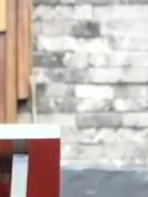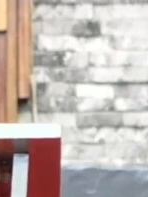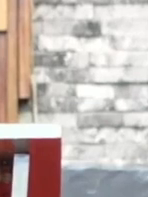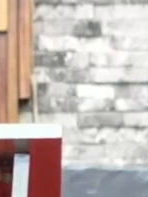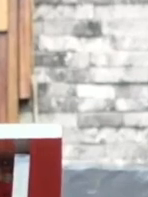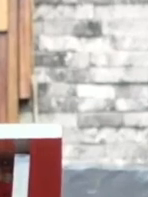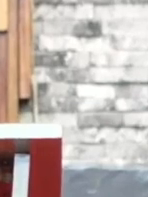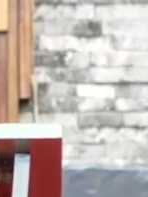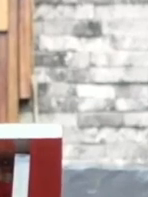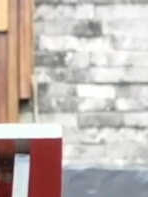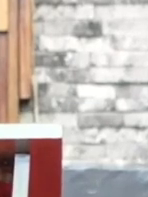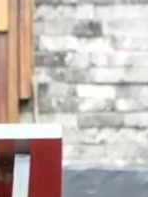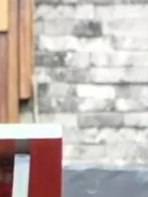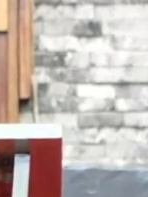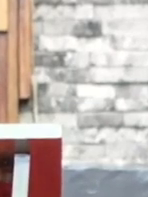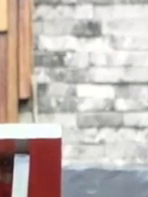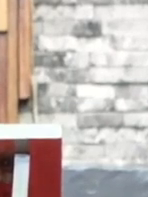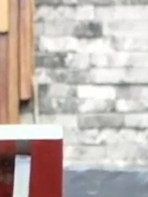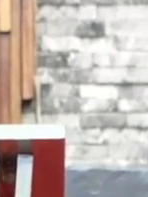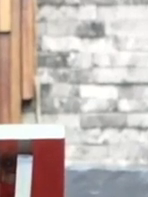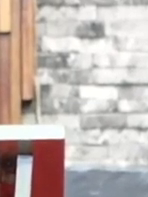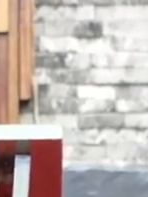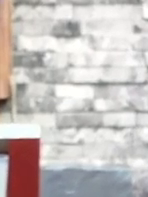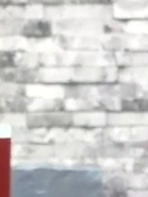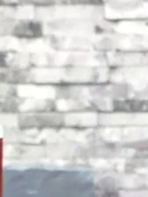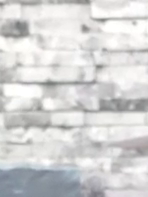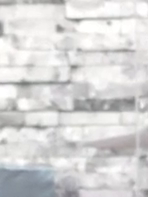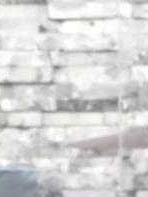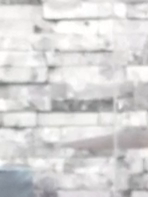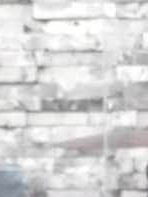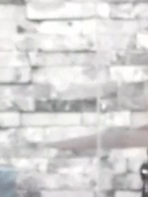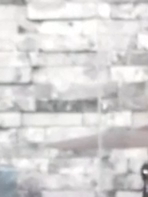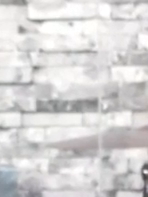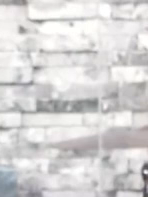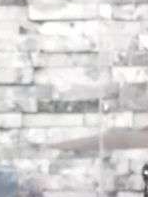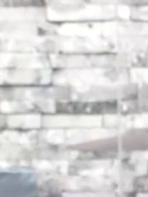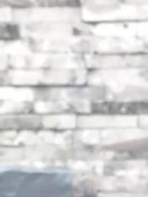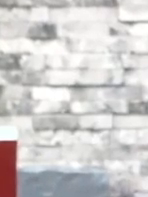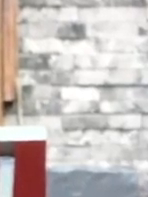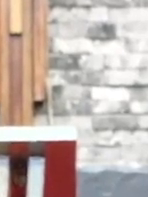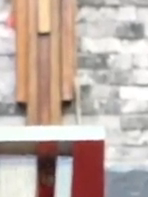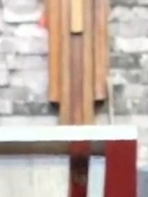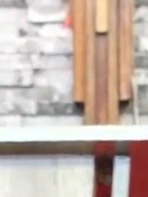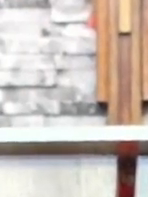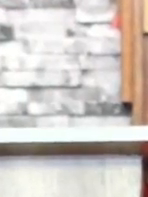of the Lord. We are a different generation. And it is time